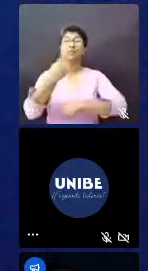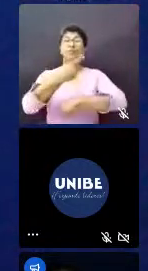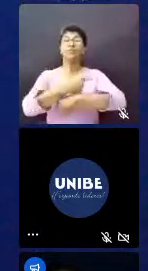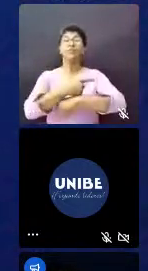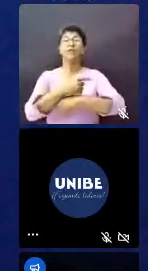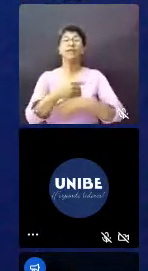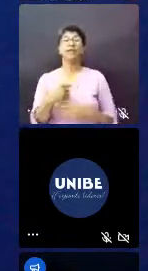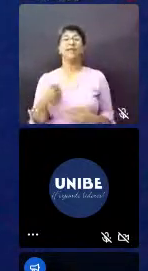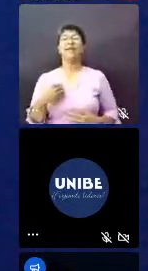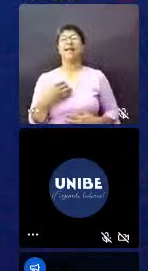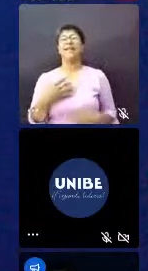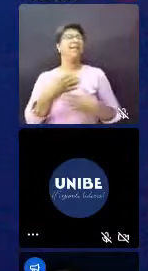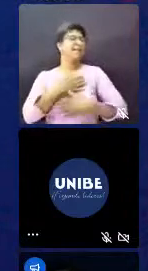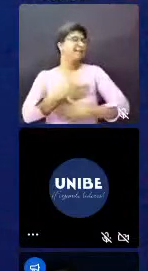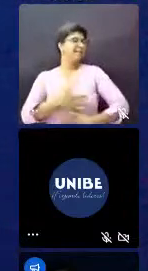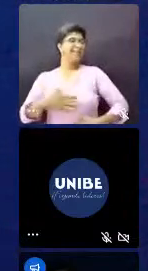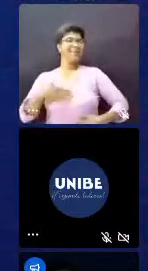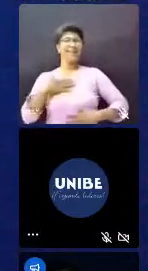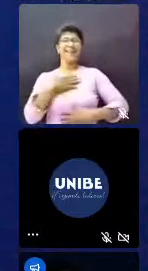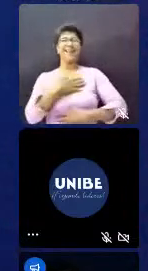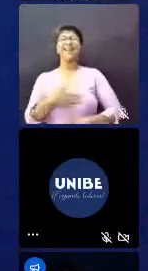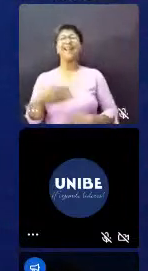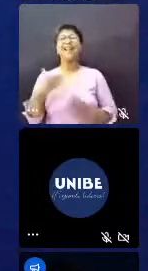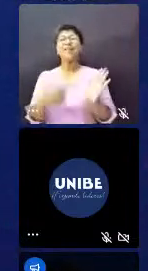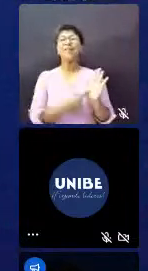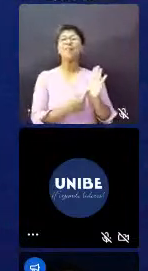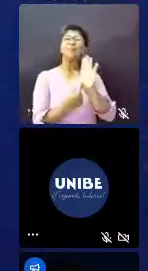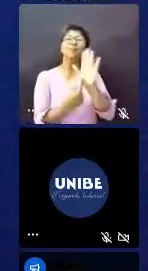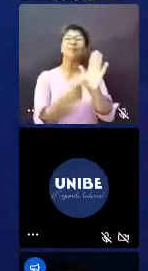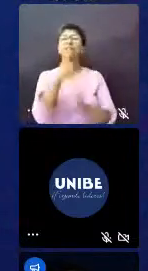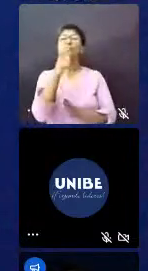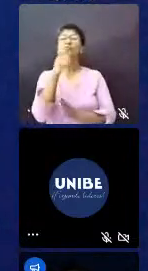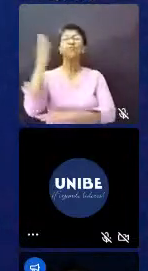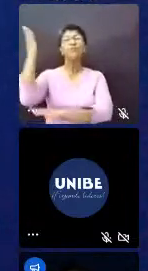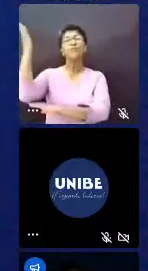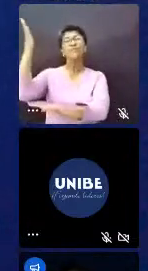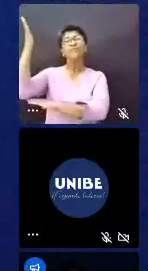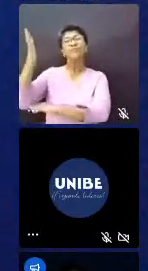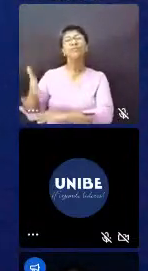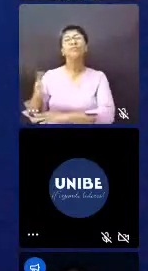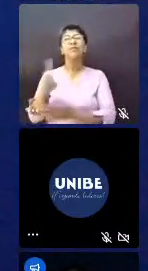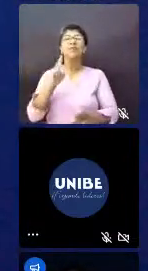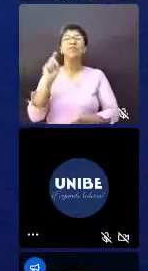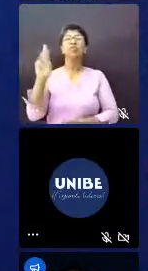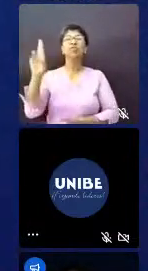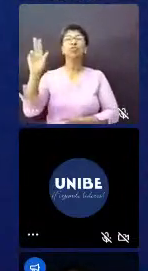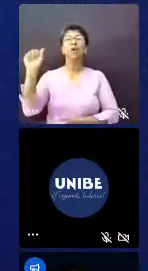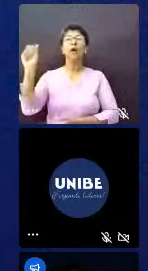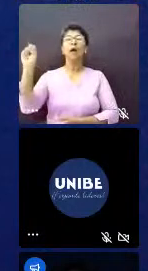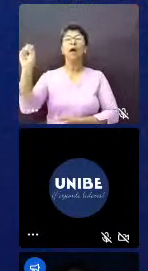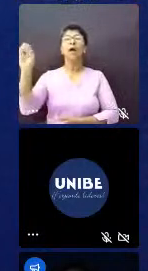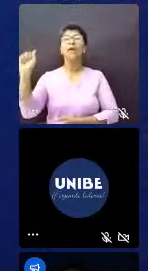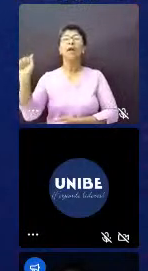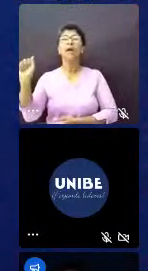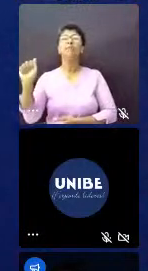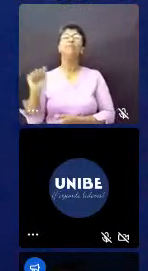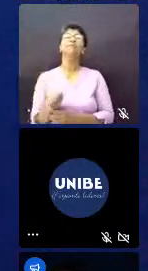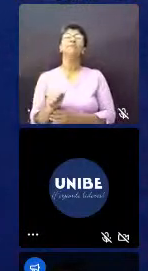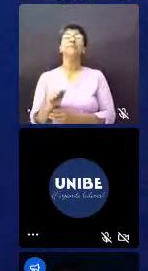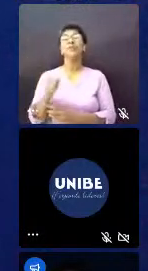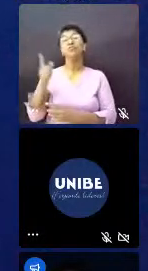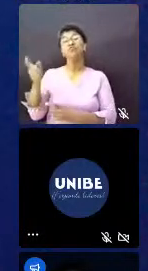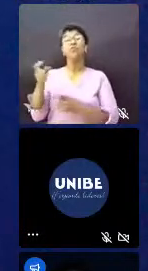am delighted to present our first guest. Her name is Dr. Anna Odrewood-Coates, who is